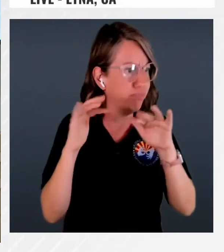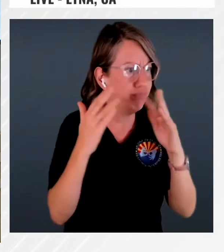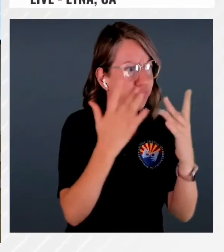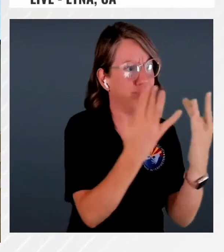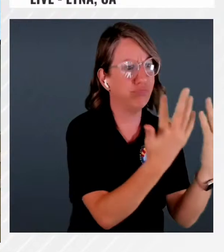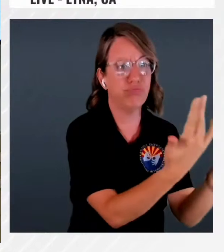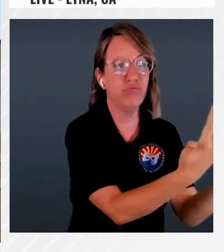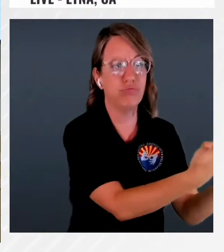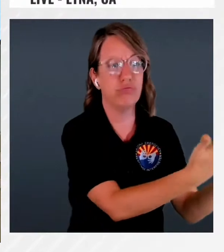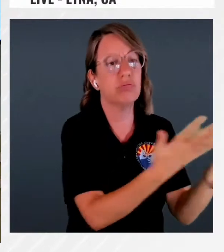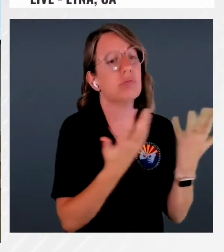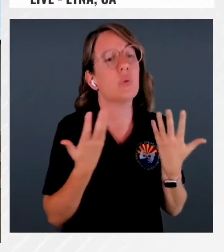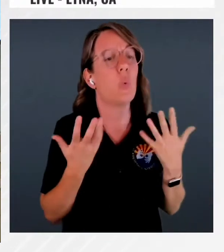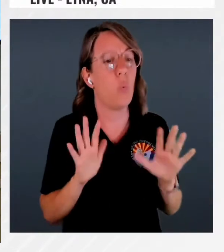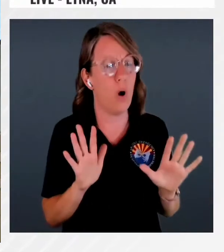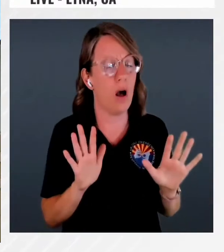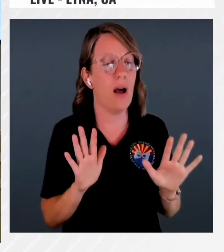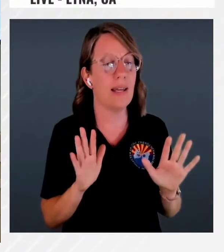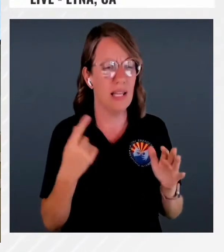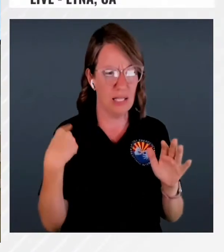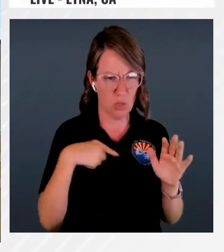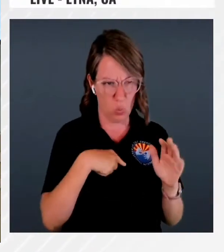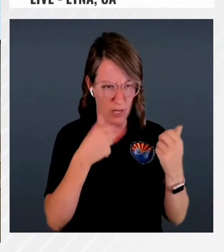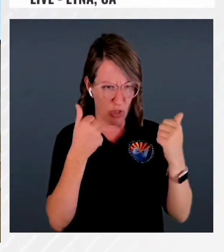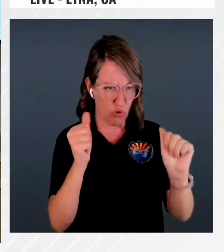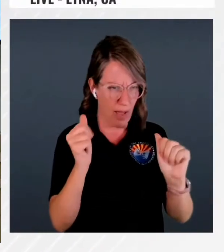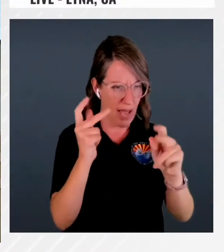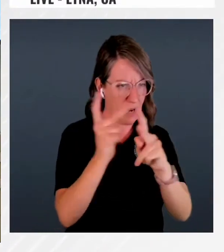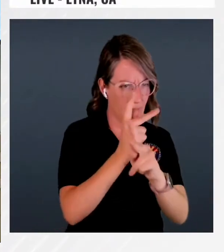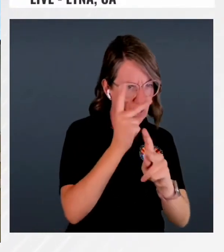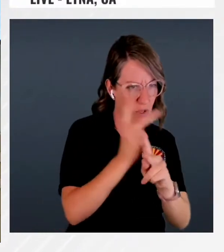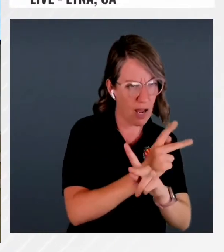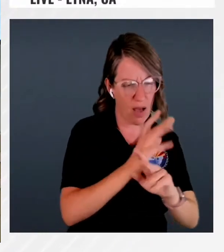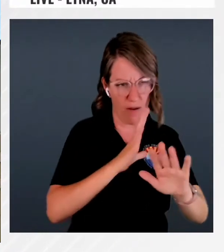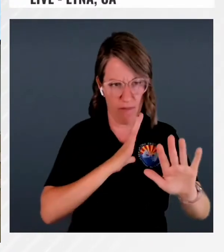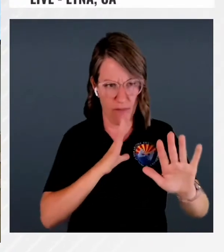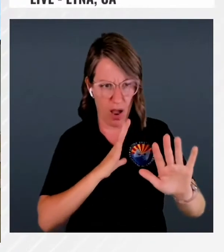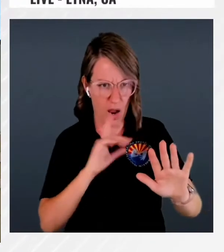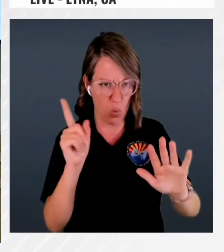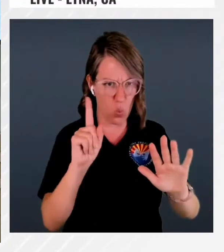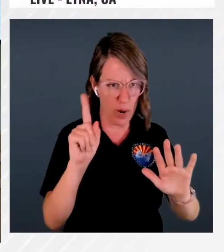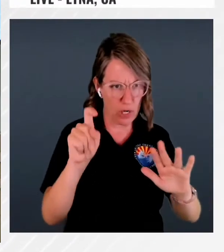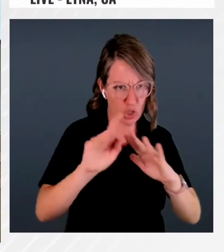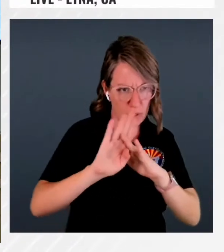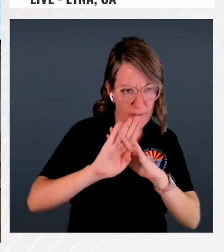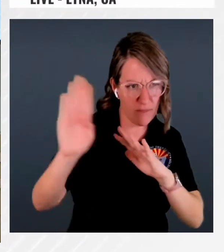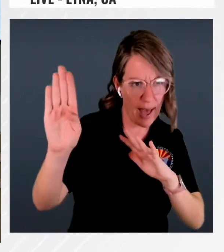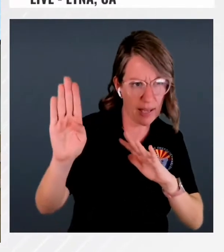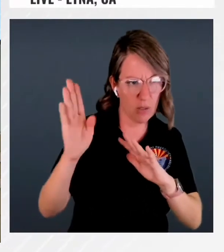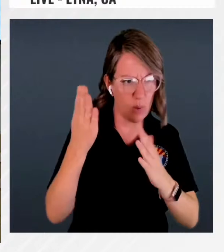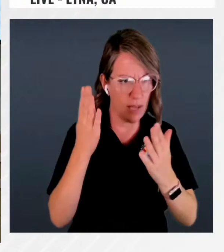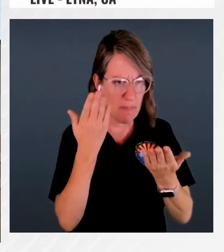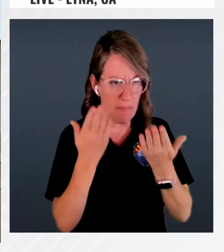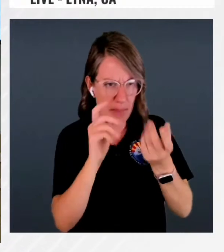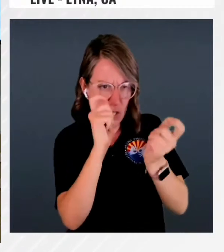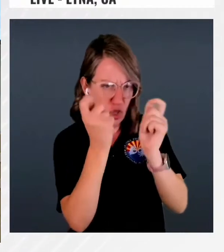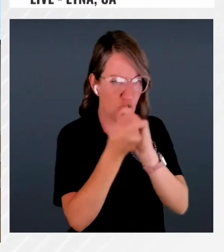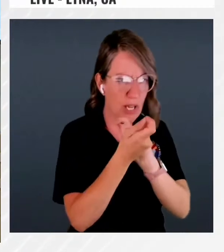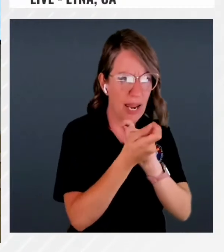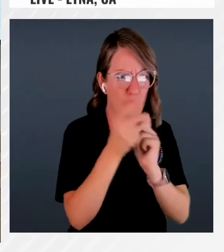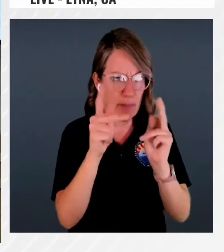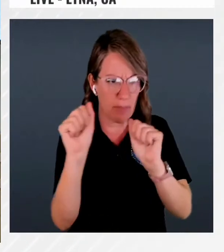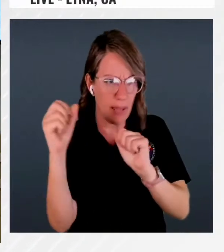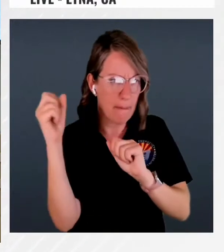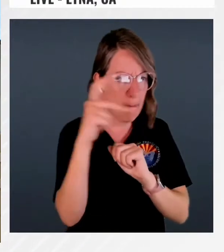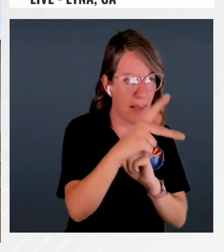we can rezone, and what we can downgrade. So just I want everyone to know that that is on our minds all the time. And as soon